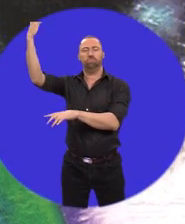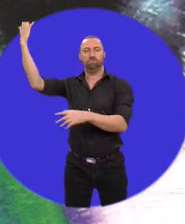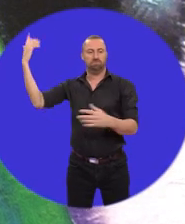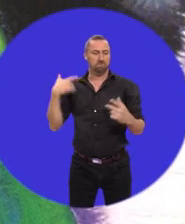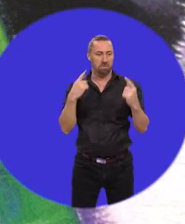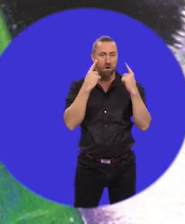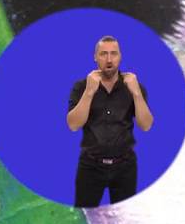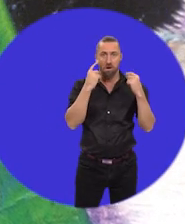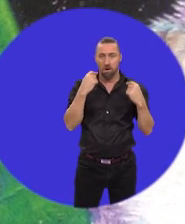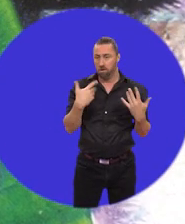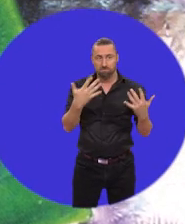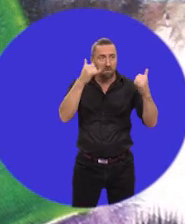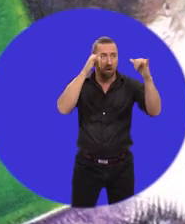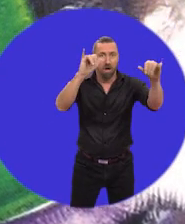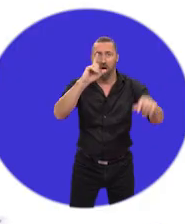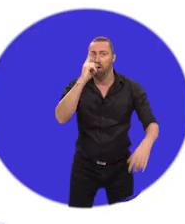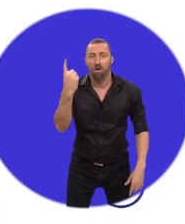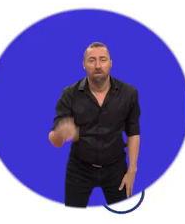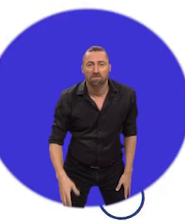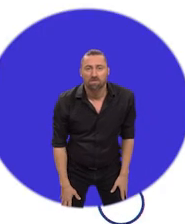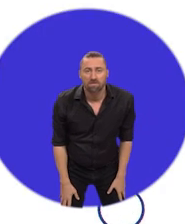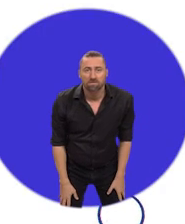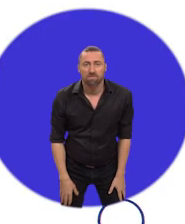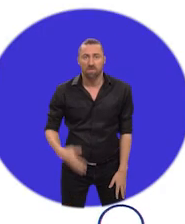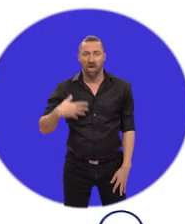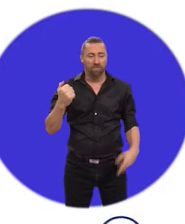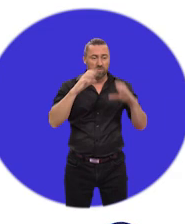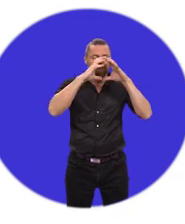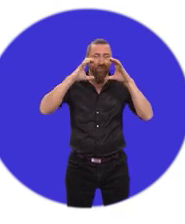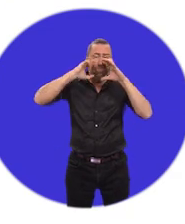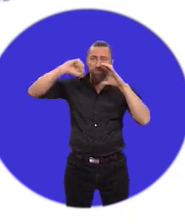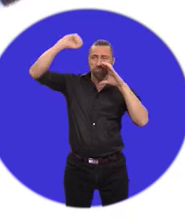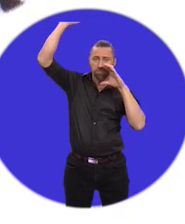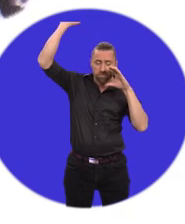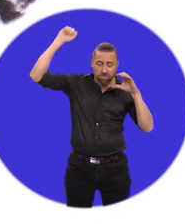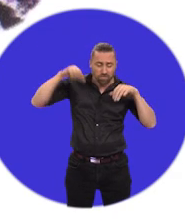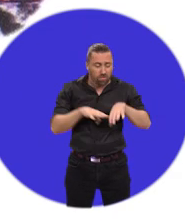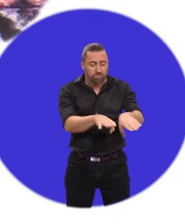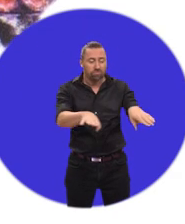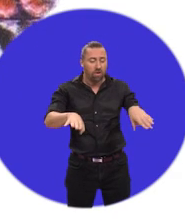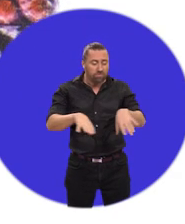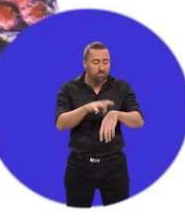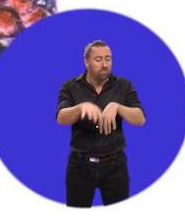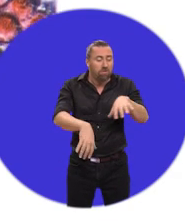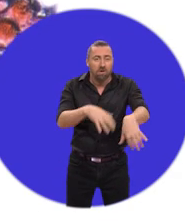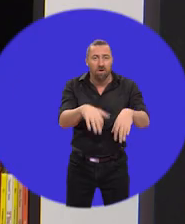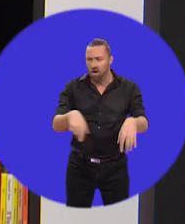and Cow couldn't dive like him. They had to wear face masks when they had a swim.